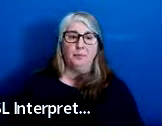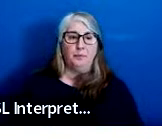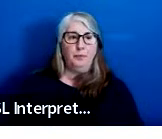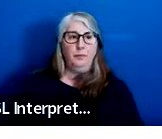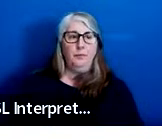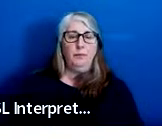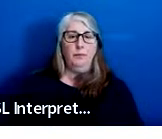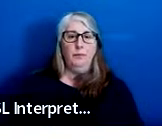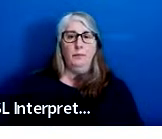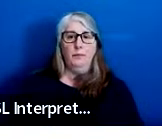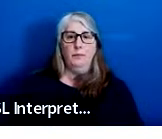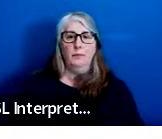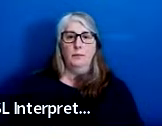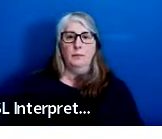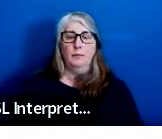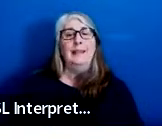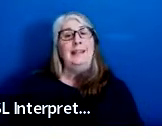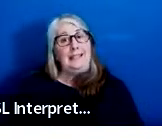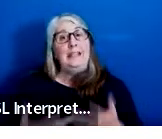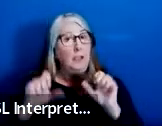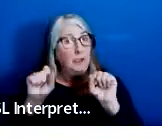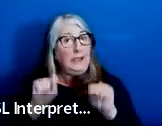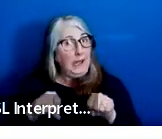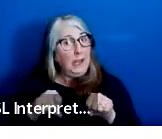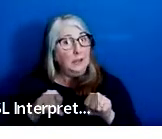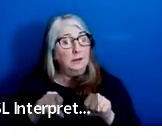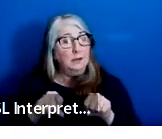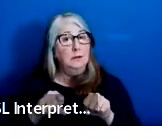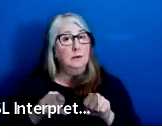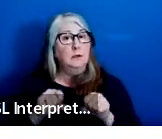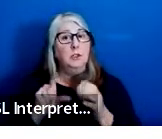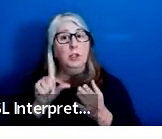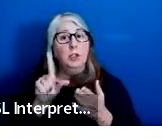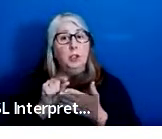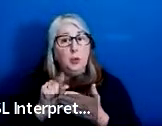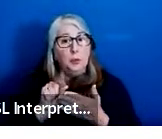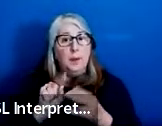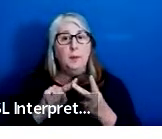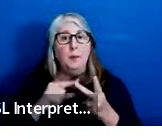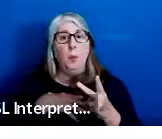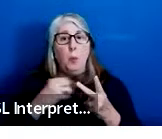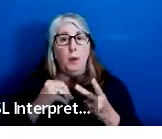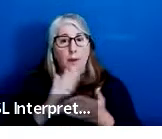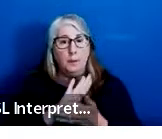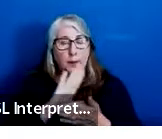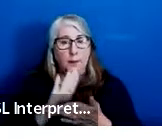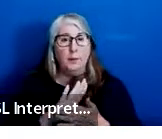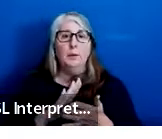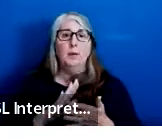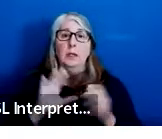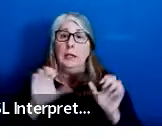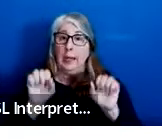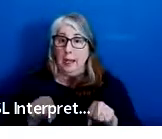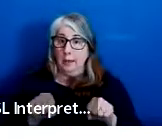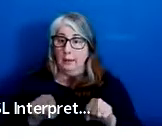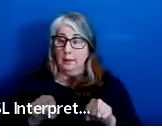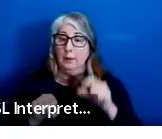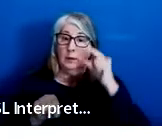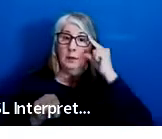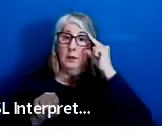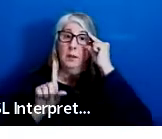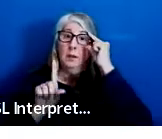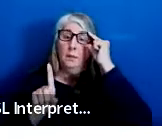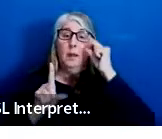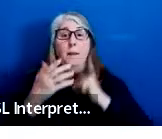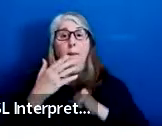They can be. Newspaper, white paper, We can. Ideally, though,